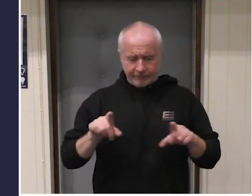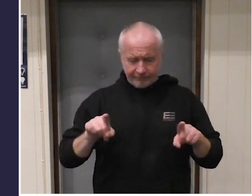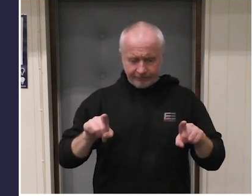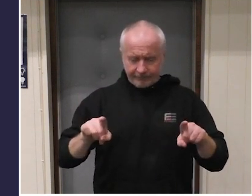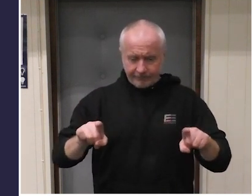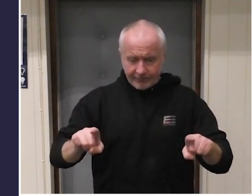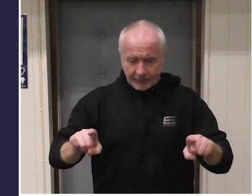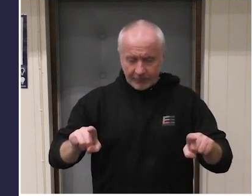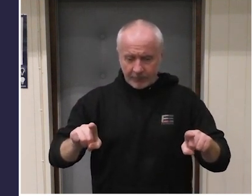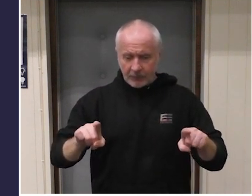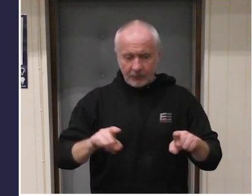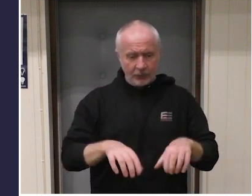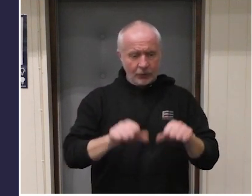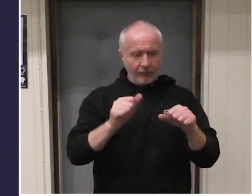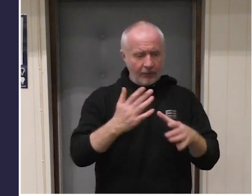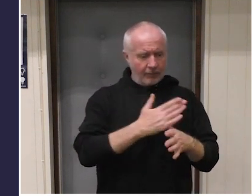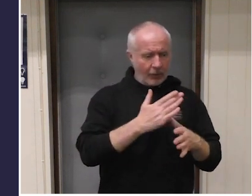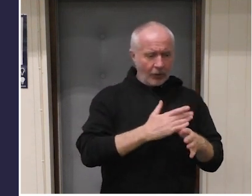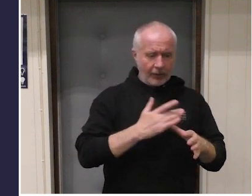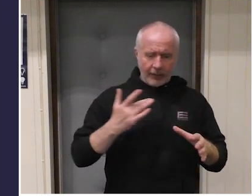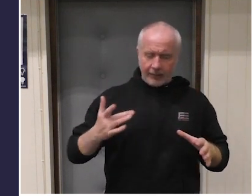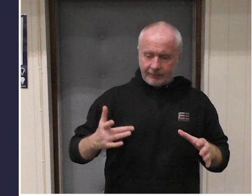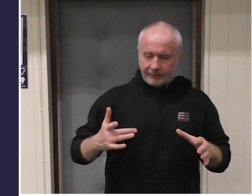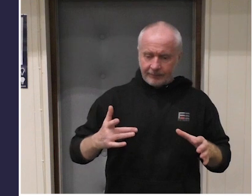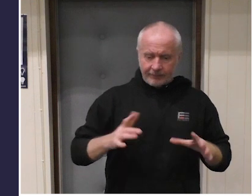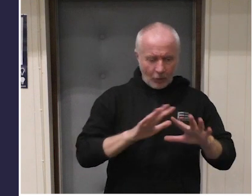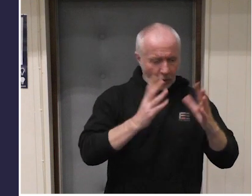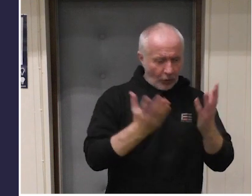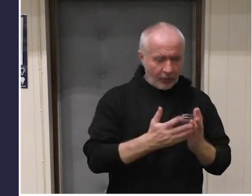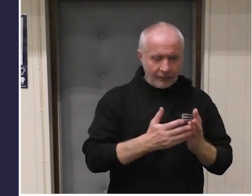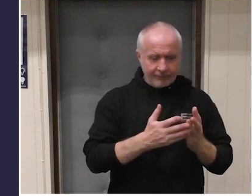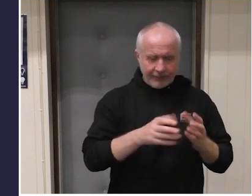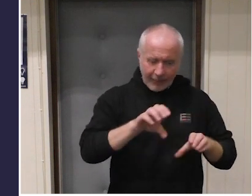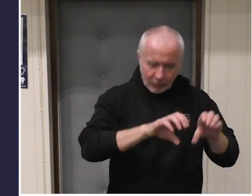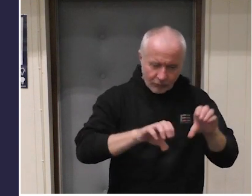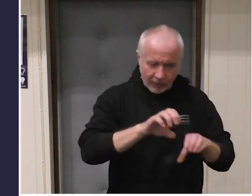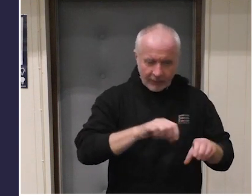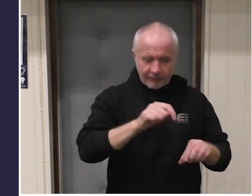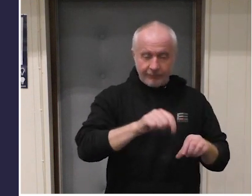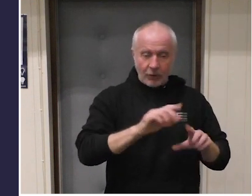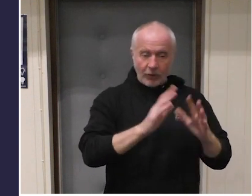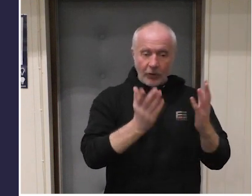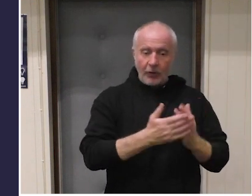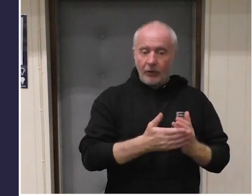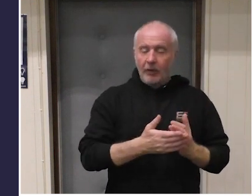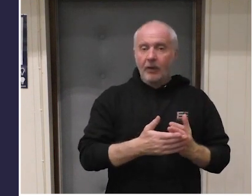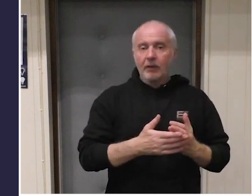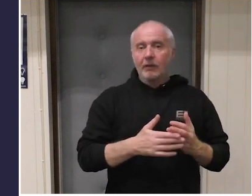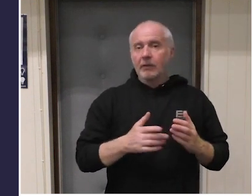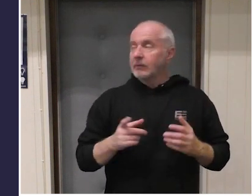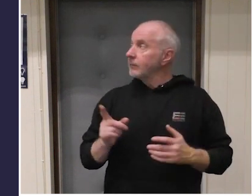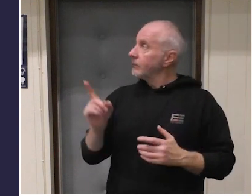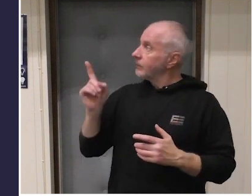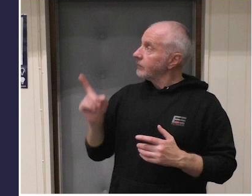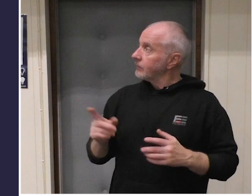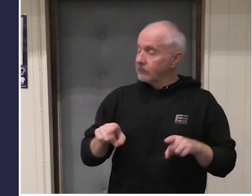early life on Earth, or not life, early chemistry on Earth, prebiotic chemistry of just